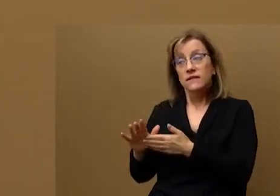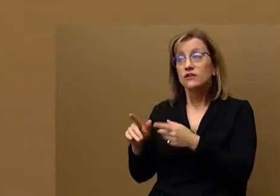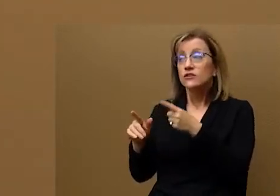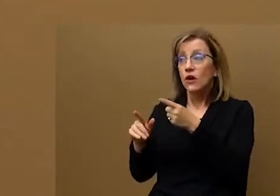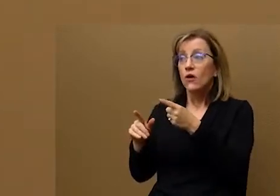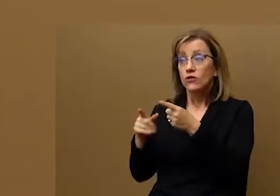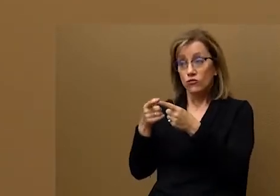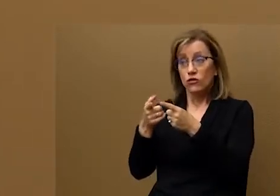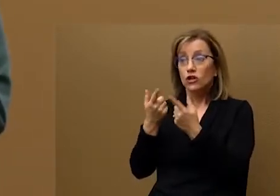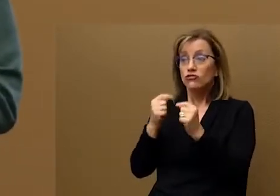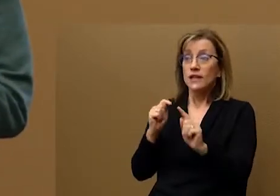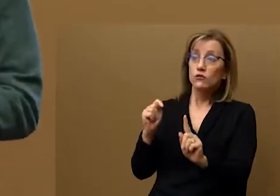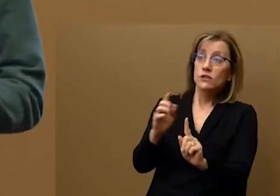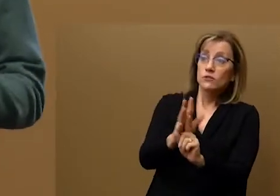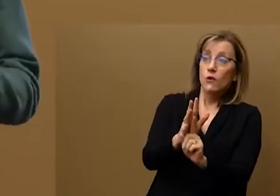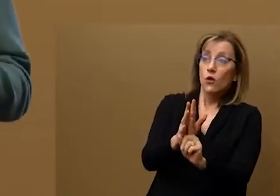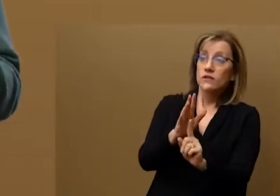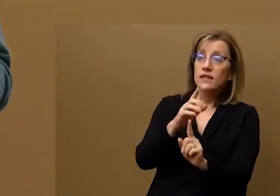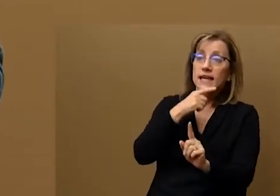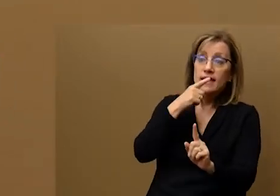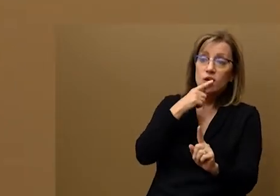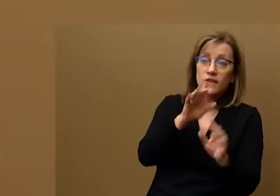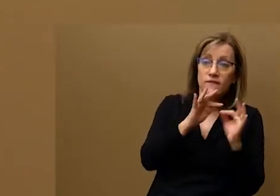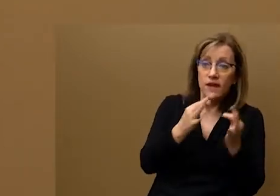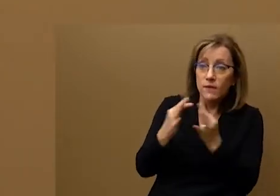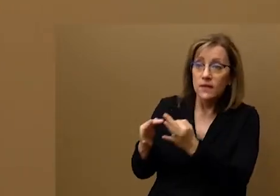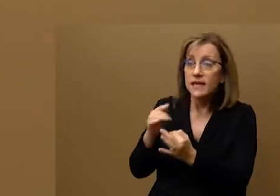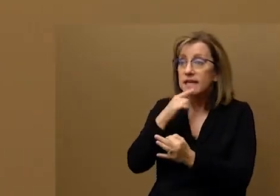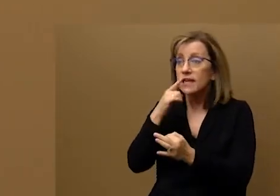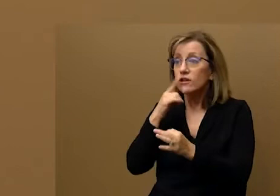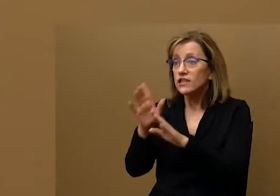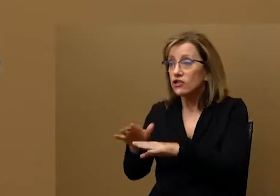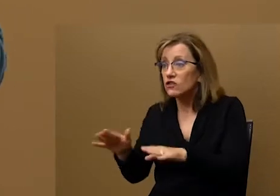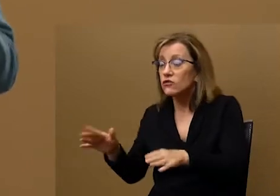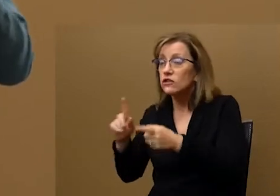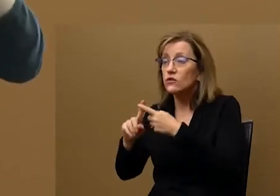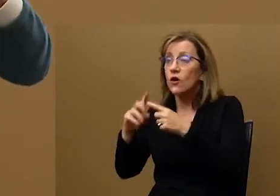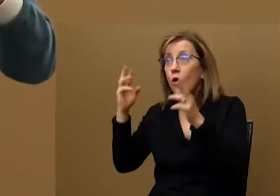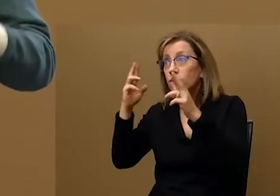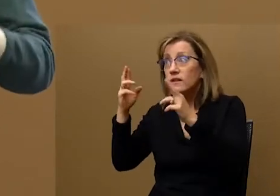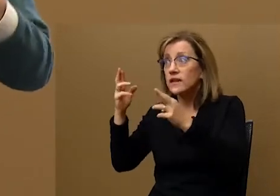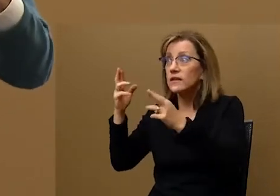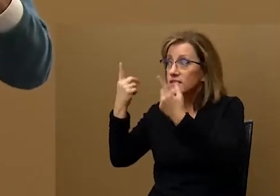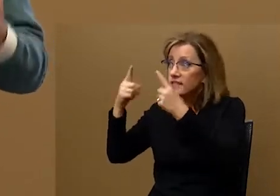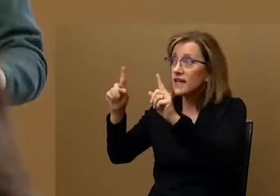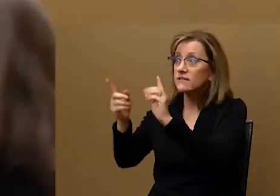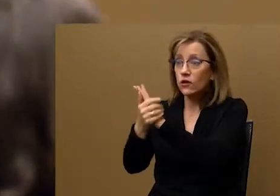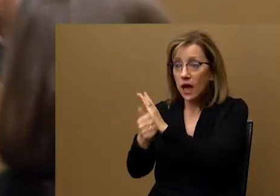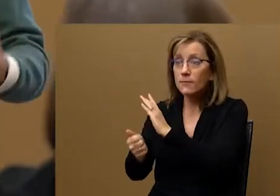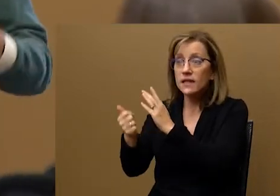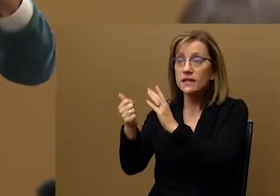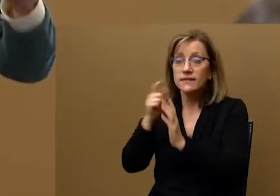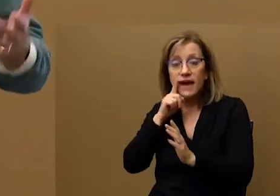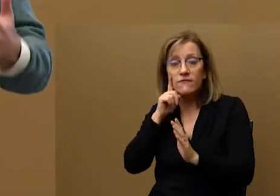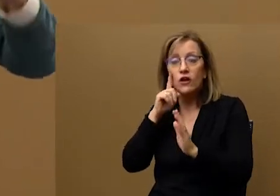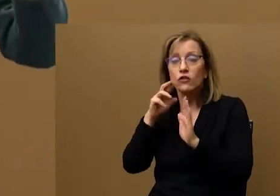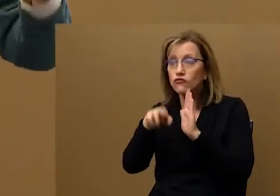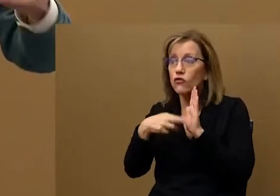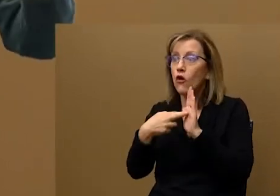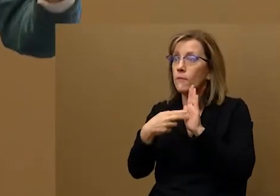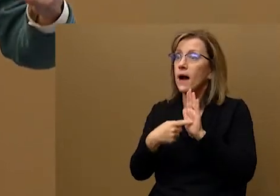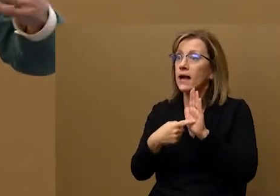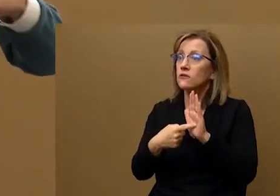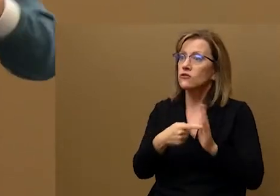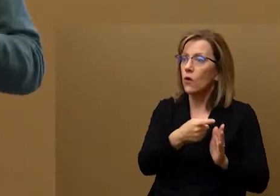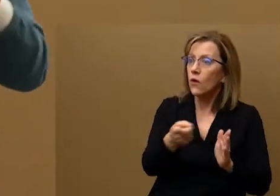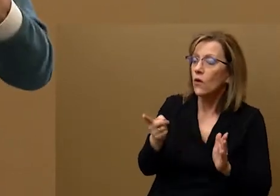Very nice. So you try to expose hearing families and hearing children to hopefully successful, competent deaf